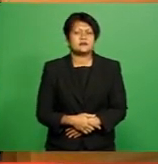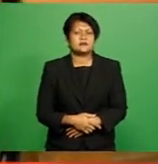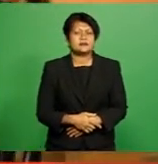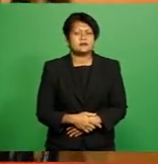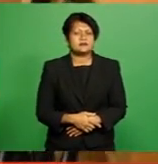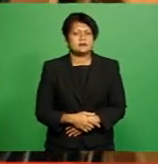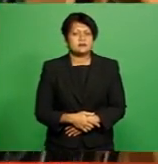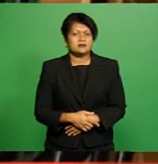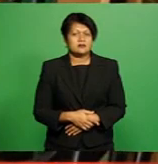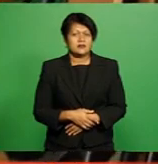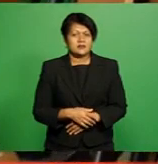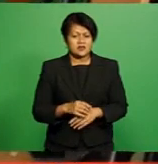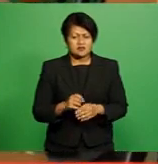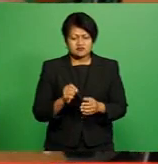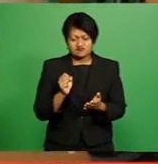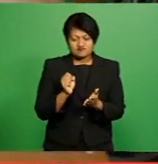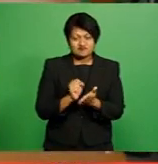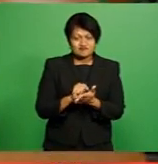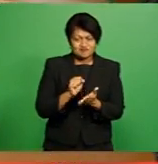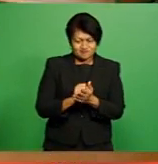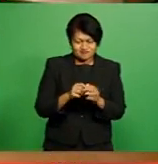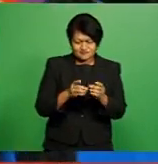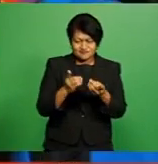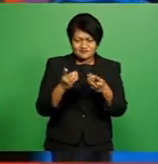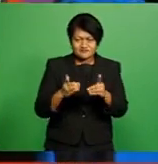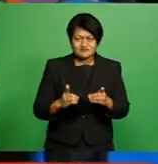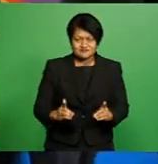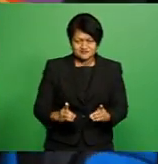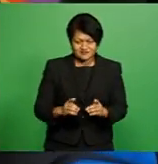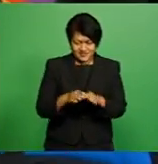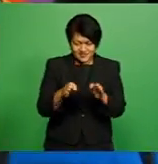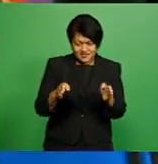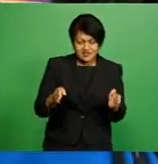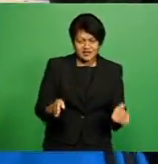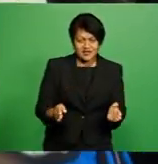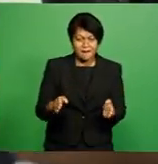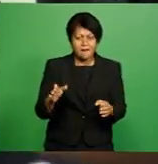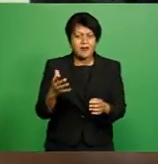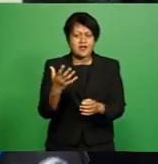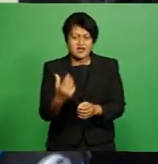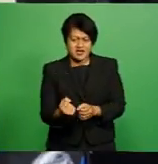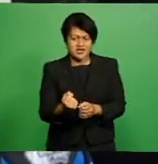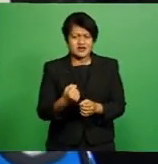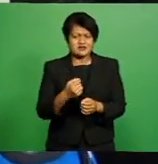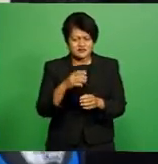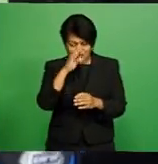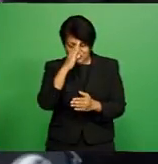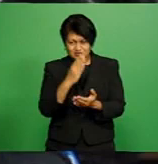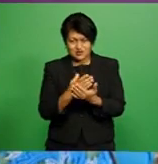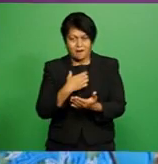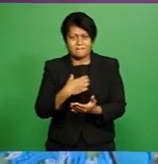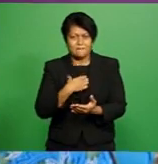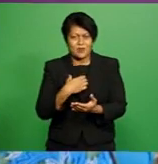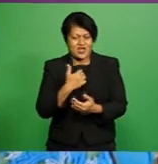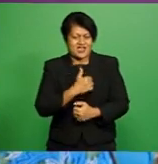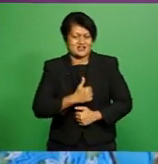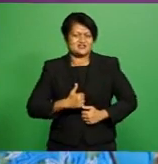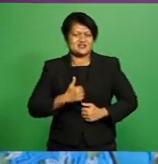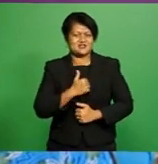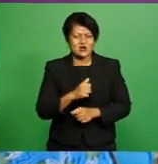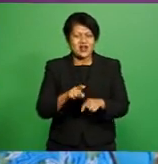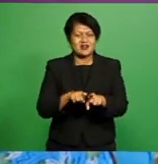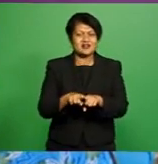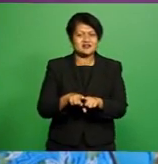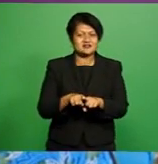These specially designed desks and chairs are expected to make learning more enjoyable for students of Lambasa Special School.